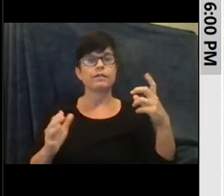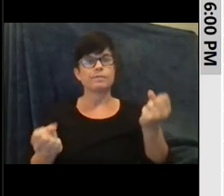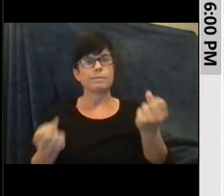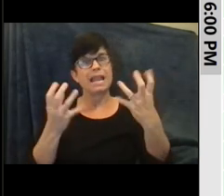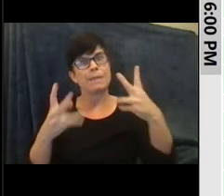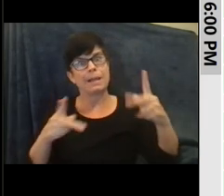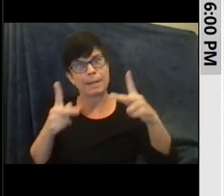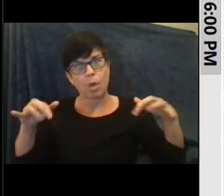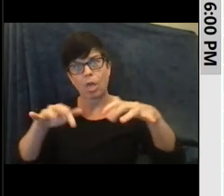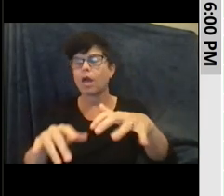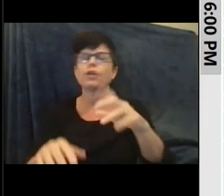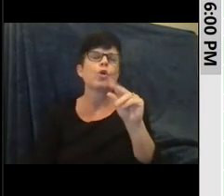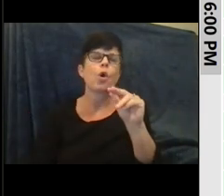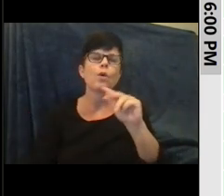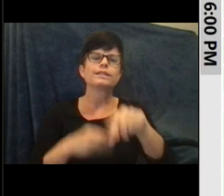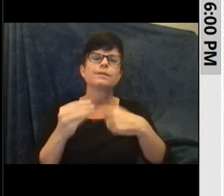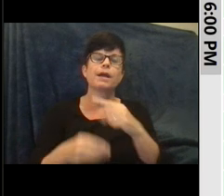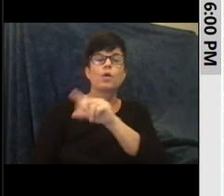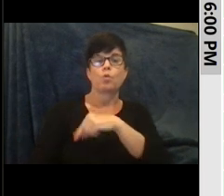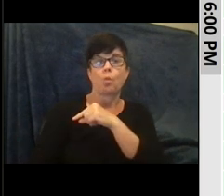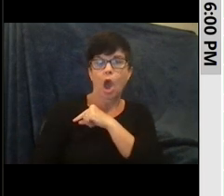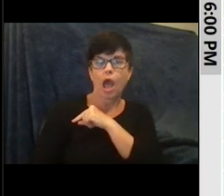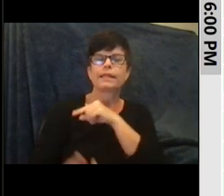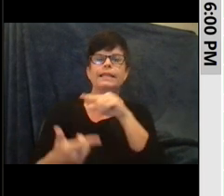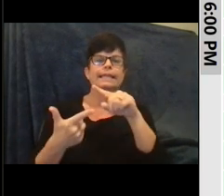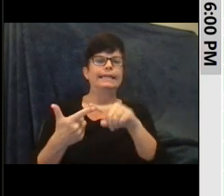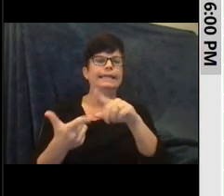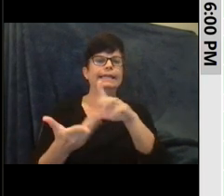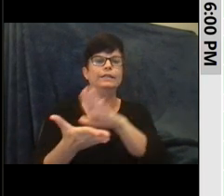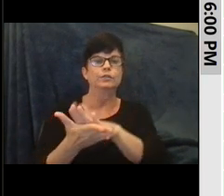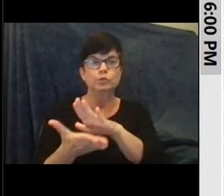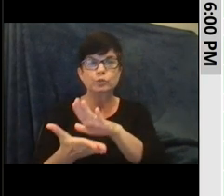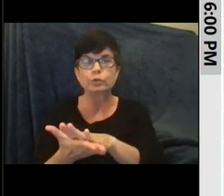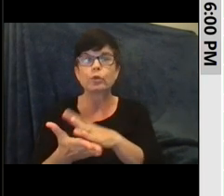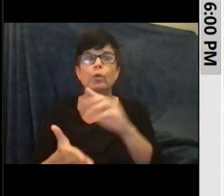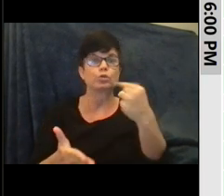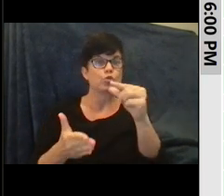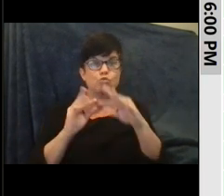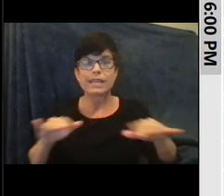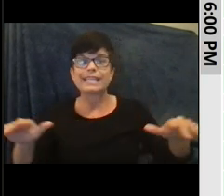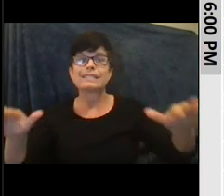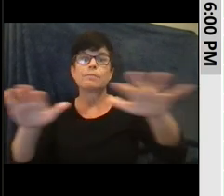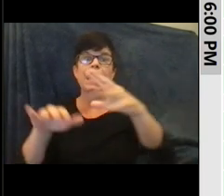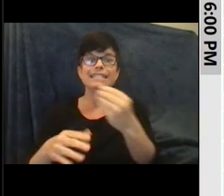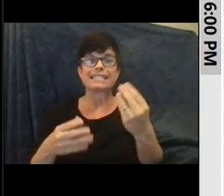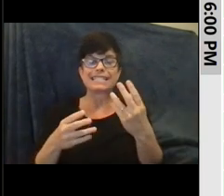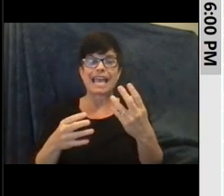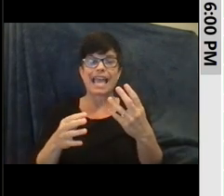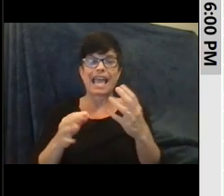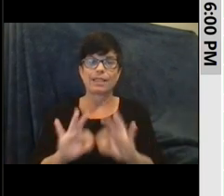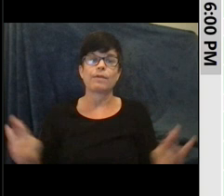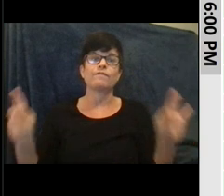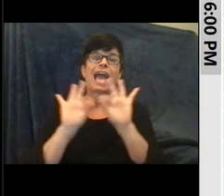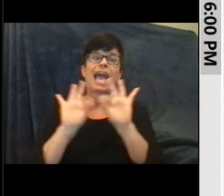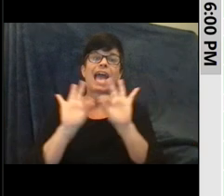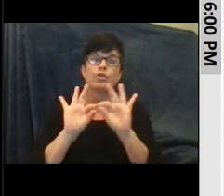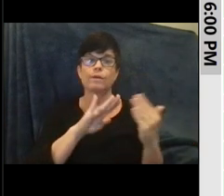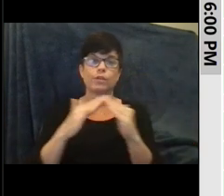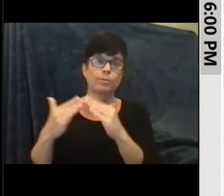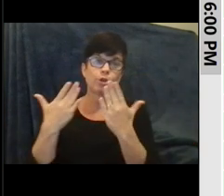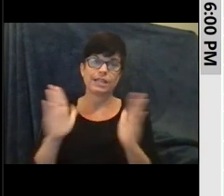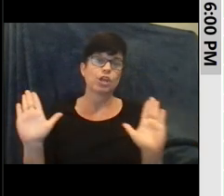life, quality of citizens, schools, mobility, green space, and the value of the community in general.